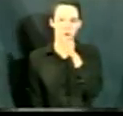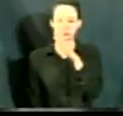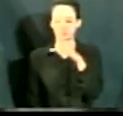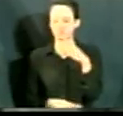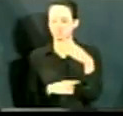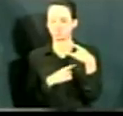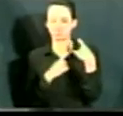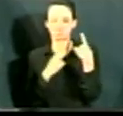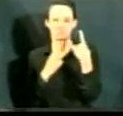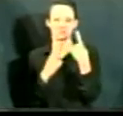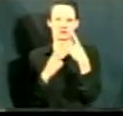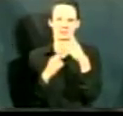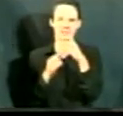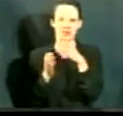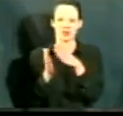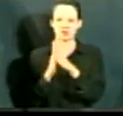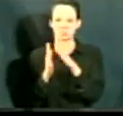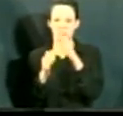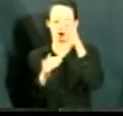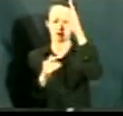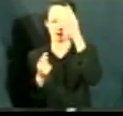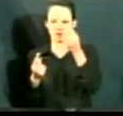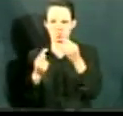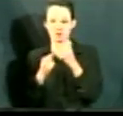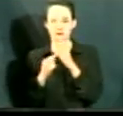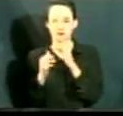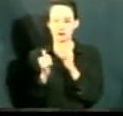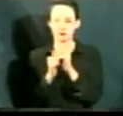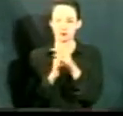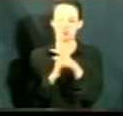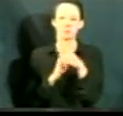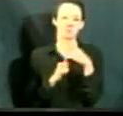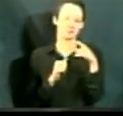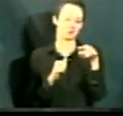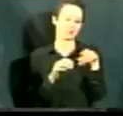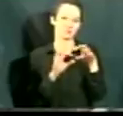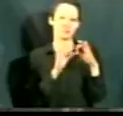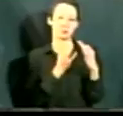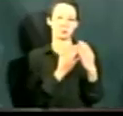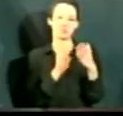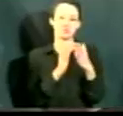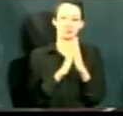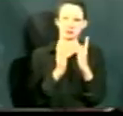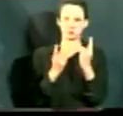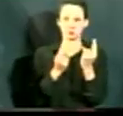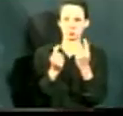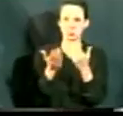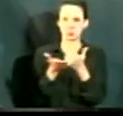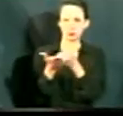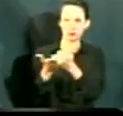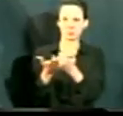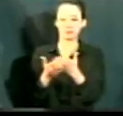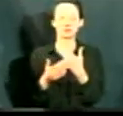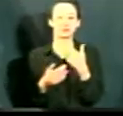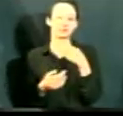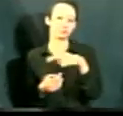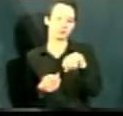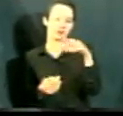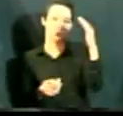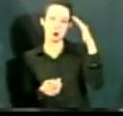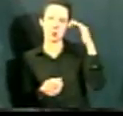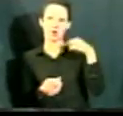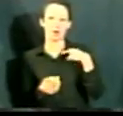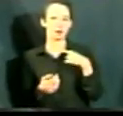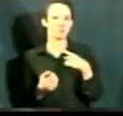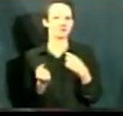you, but this family actually asked what they could do to help. And as you know, I've helped advocate for